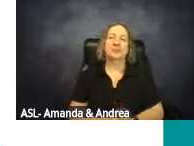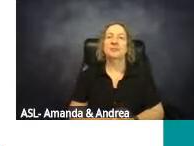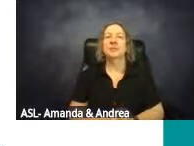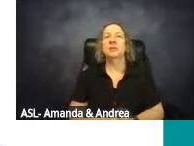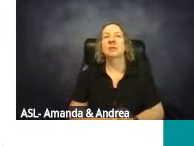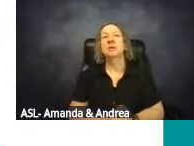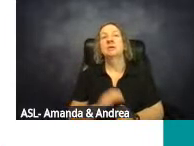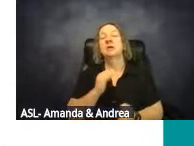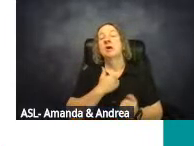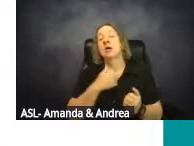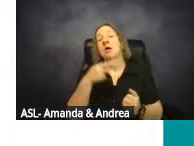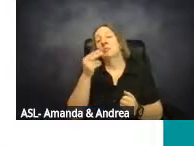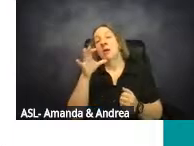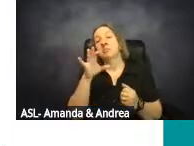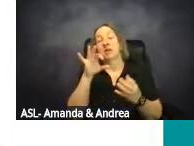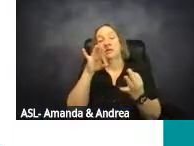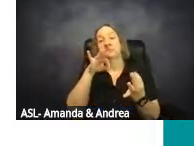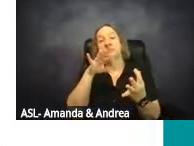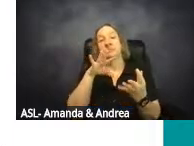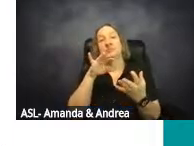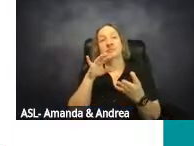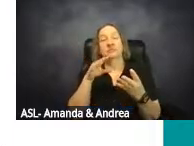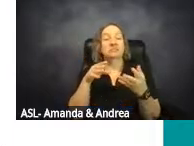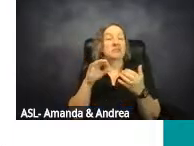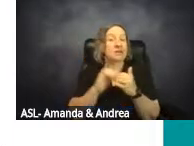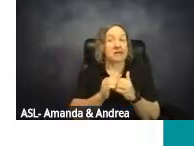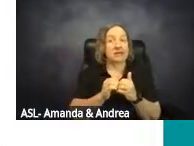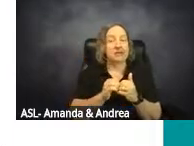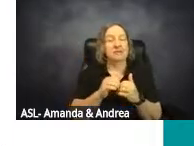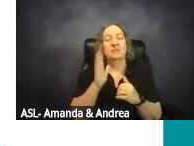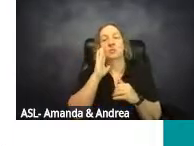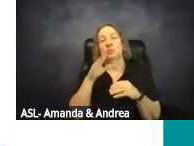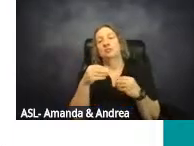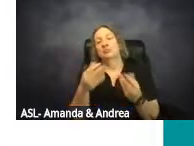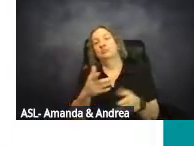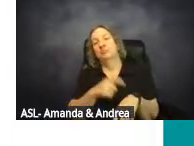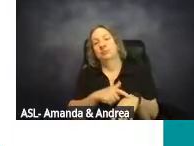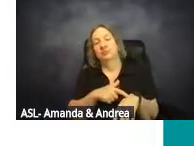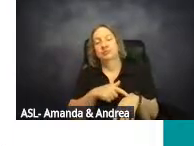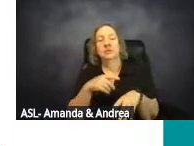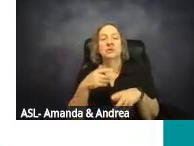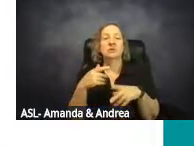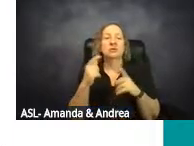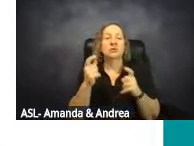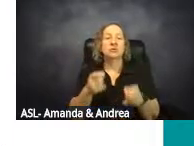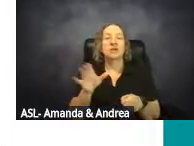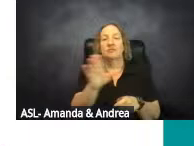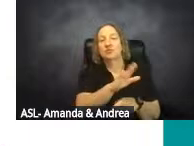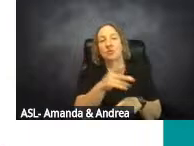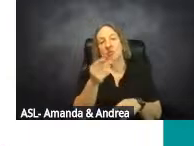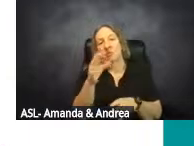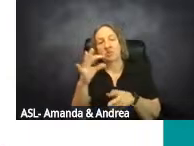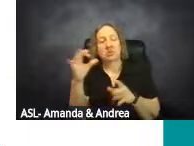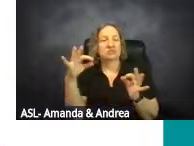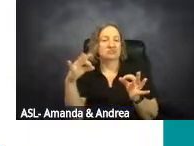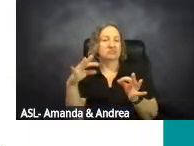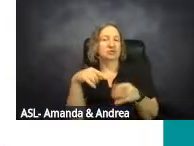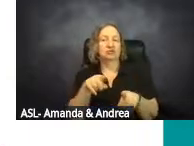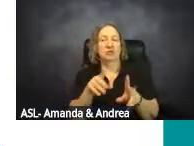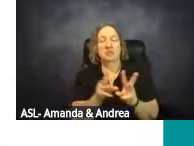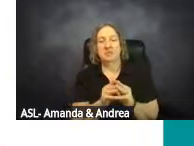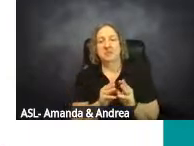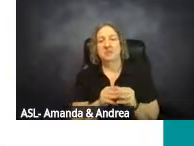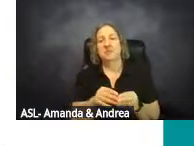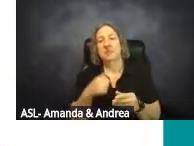Our public input instructions, there will be an opportunity to provide brief public input later in the meeting. We suspect this